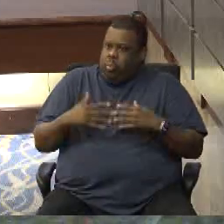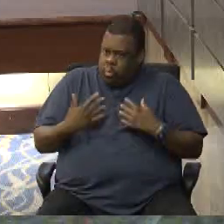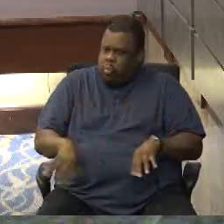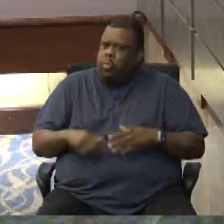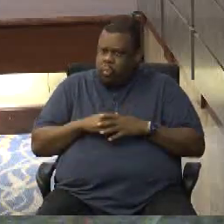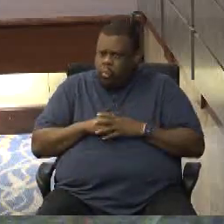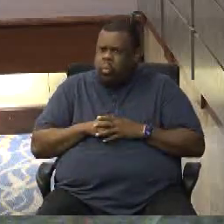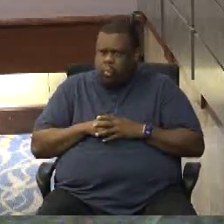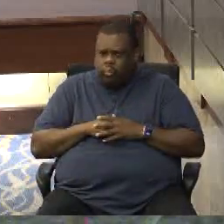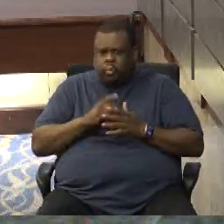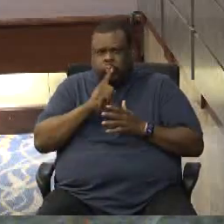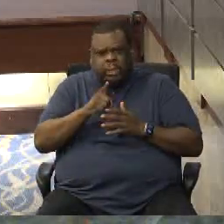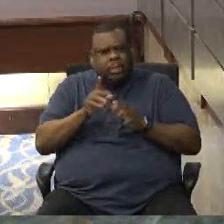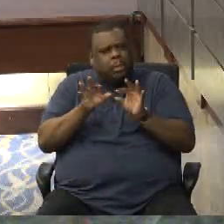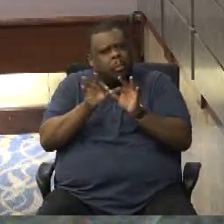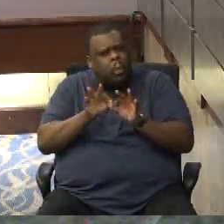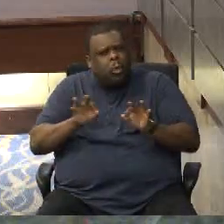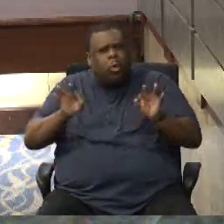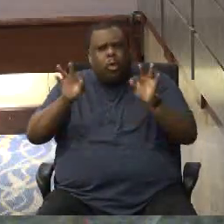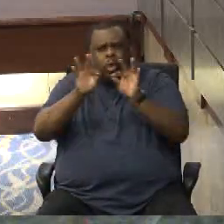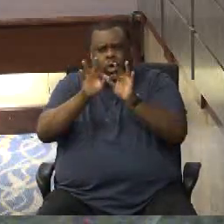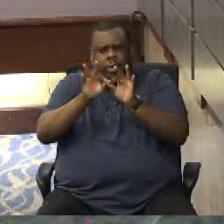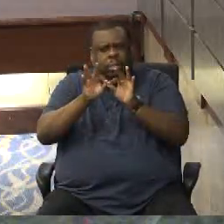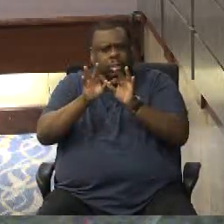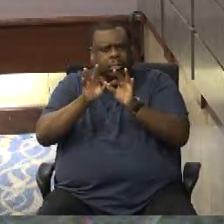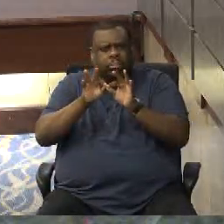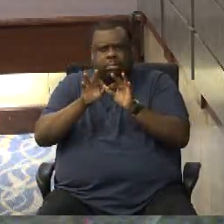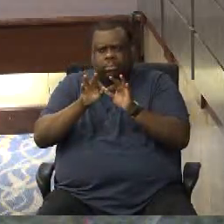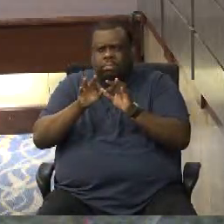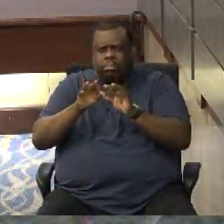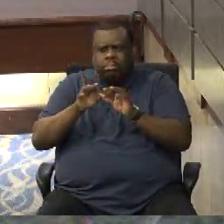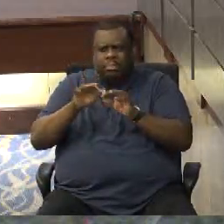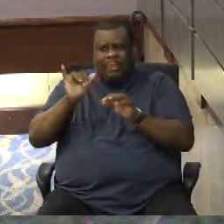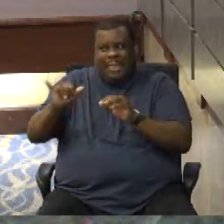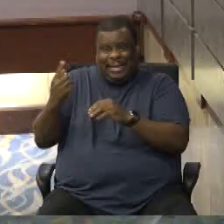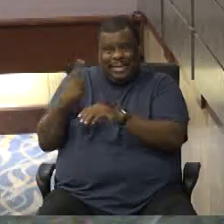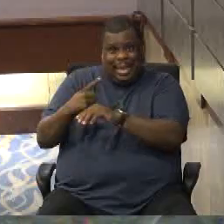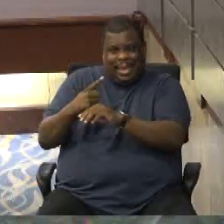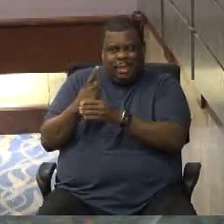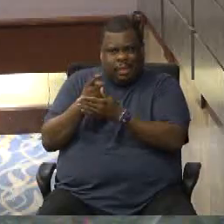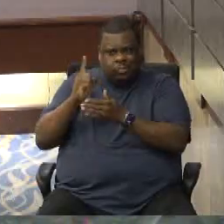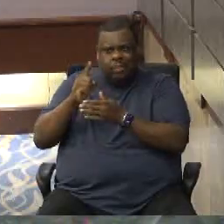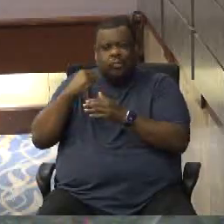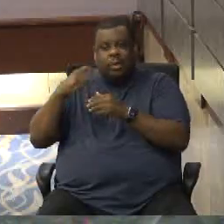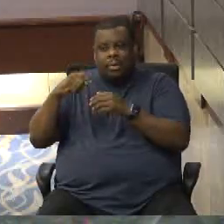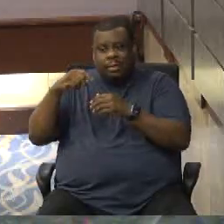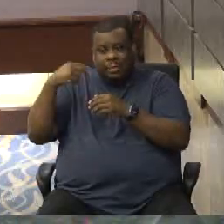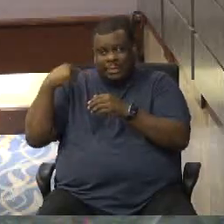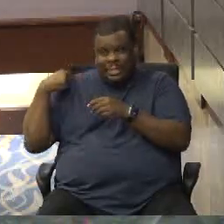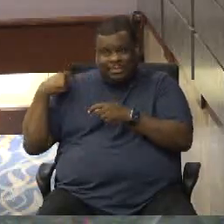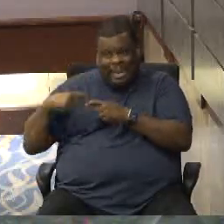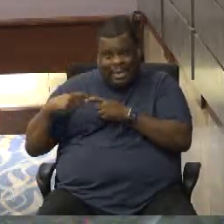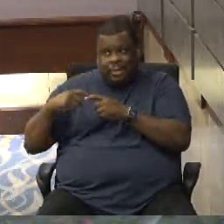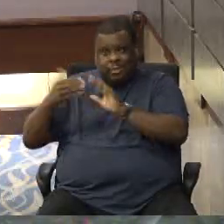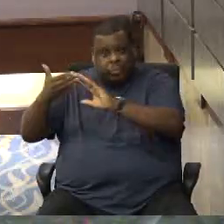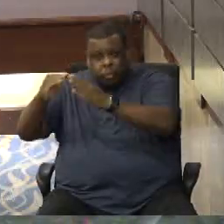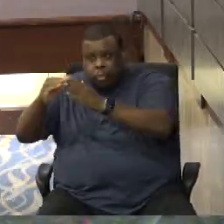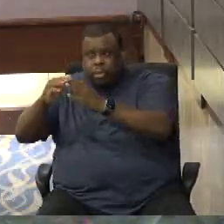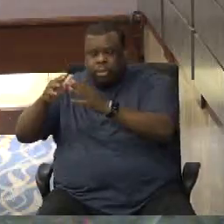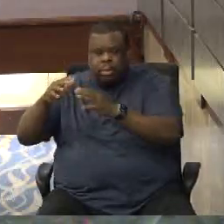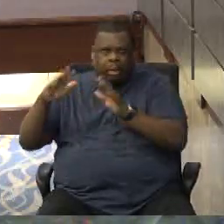make folks understand how important this day was for the Hispanic community. So I want to thank the city